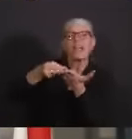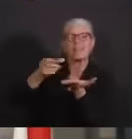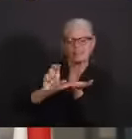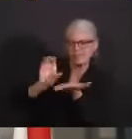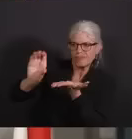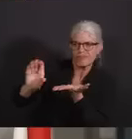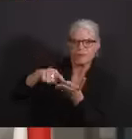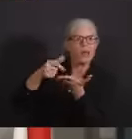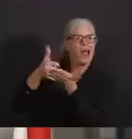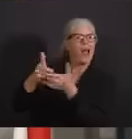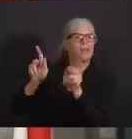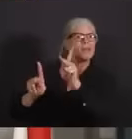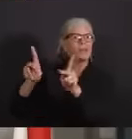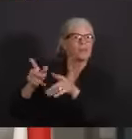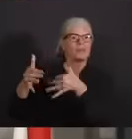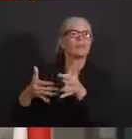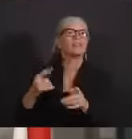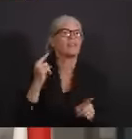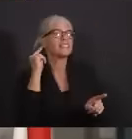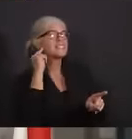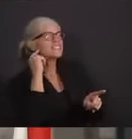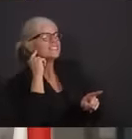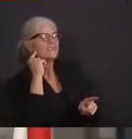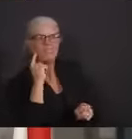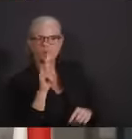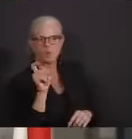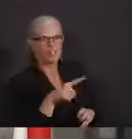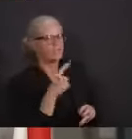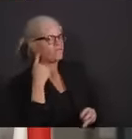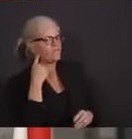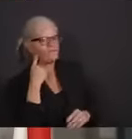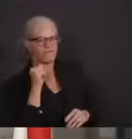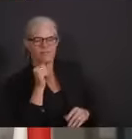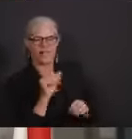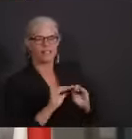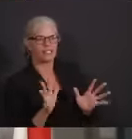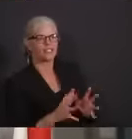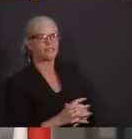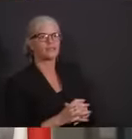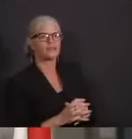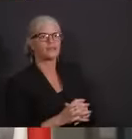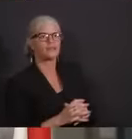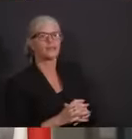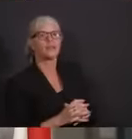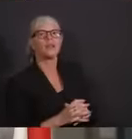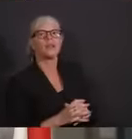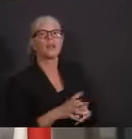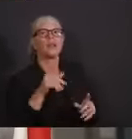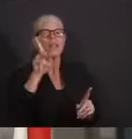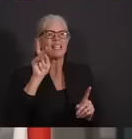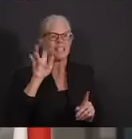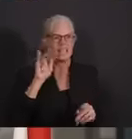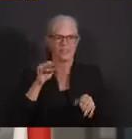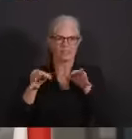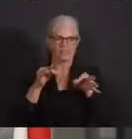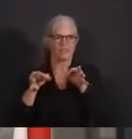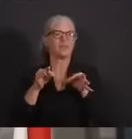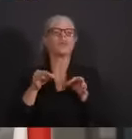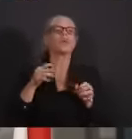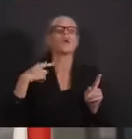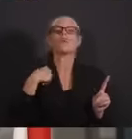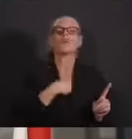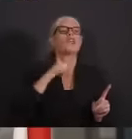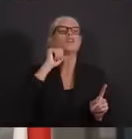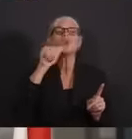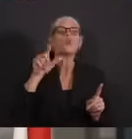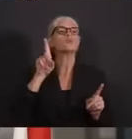forward. However, as the governor also alluded to, there's I think a parallel path, and you know that we don't do bureaucracy, we don't go in linear